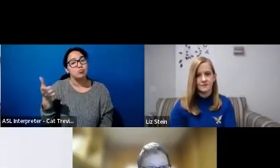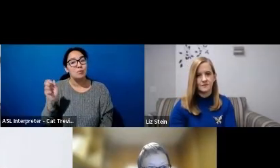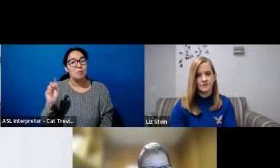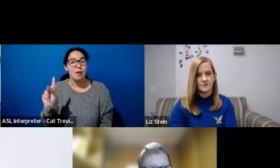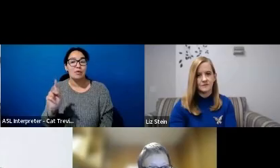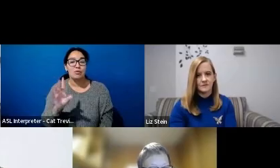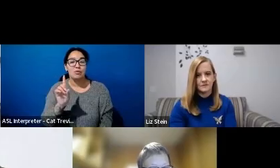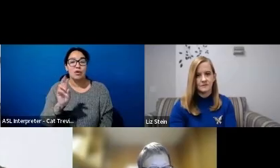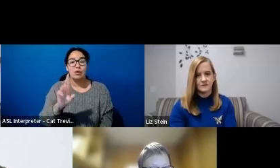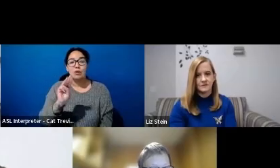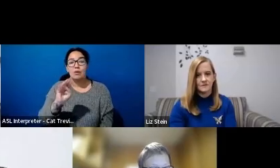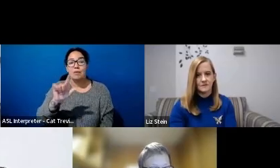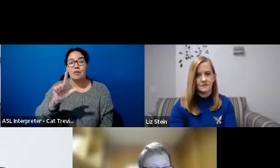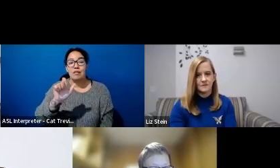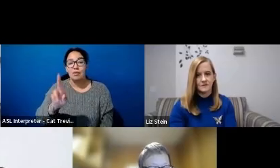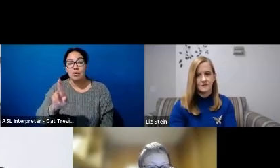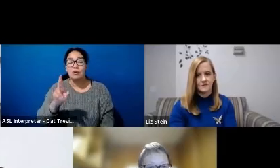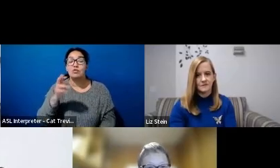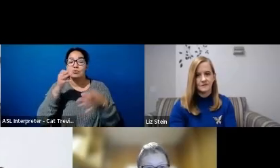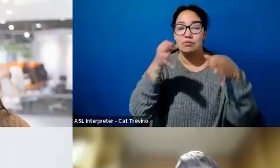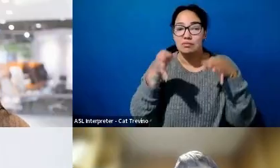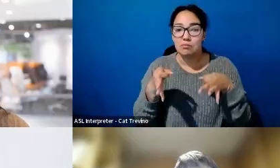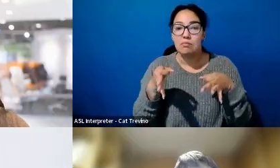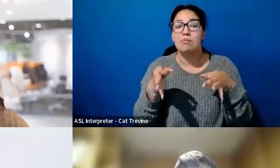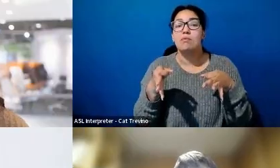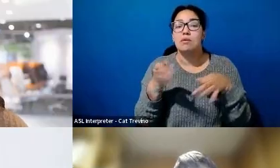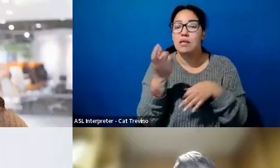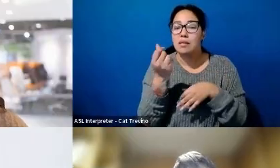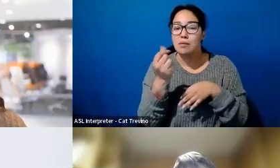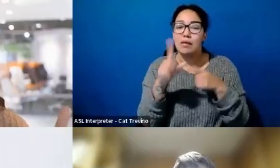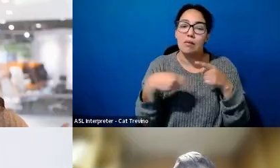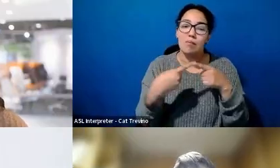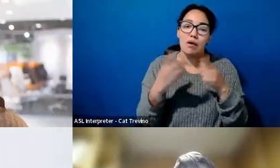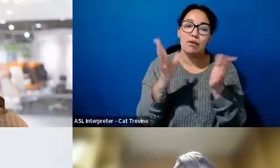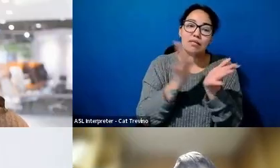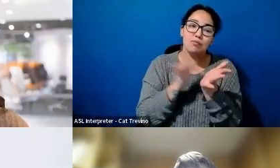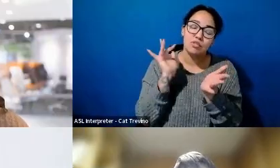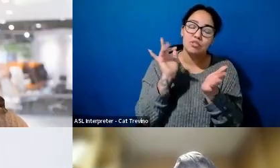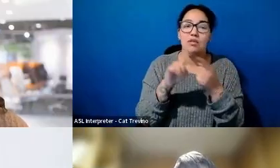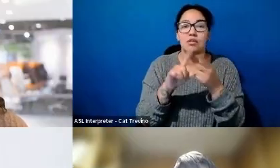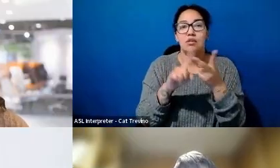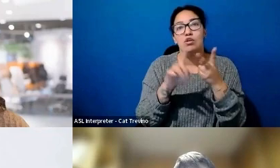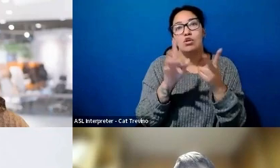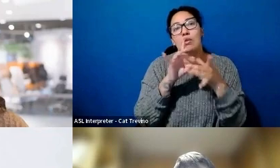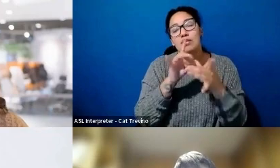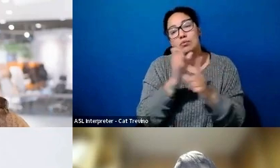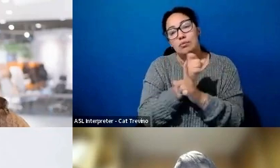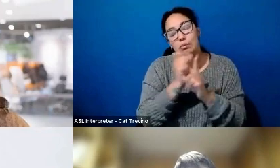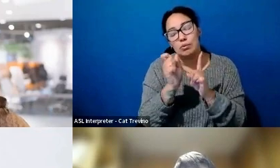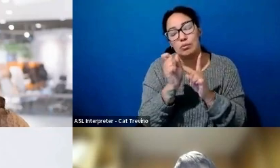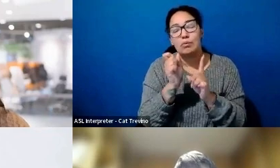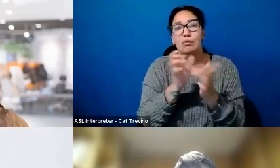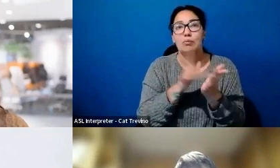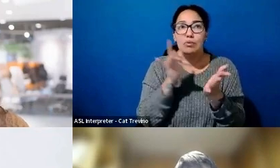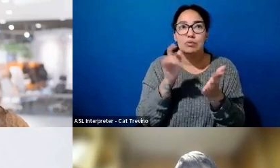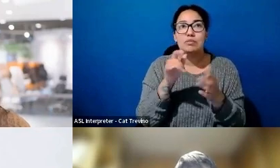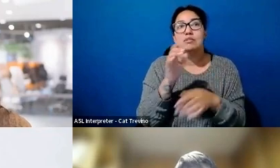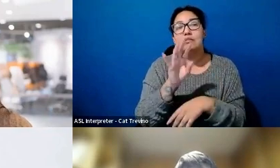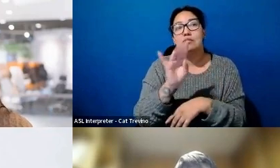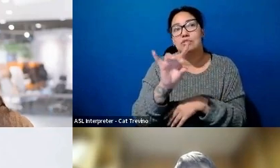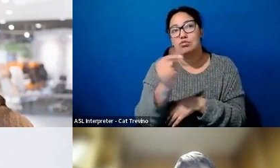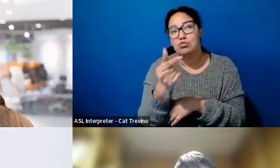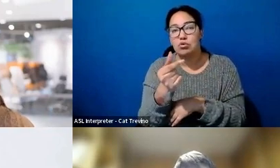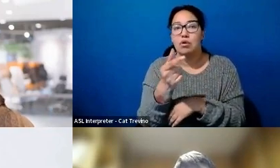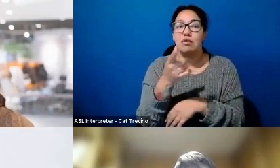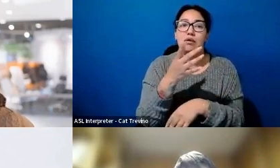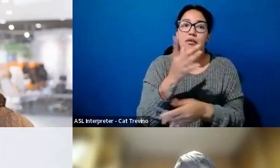to Dr. Miller to talk to us a little bit about exploitation, relationship abuse, substance use, and adolescent